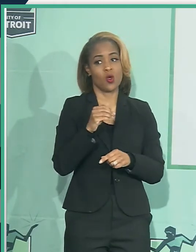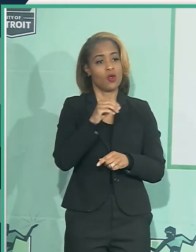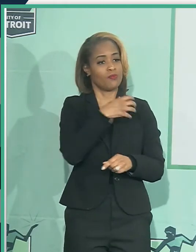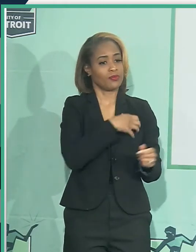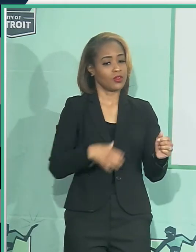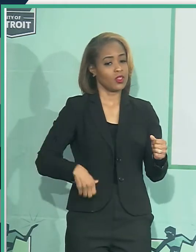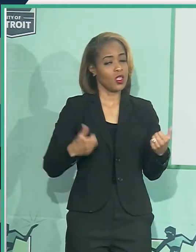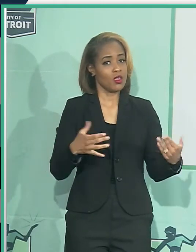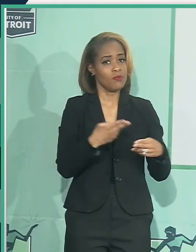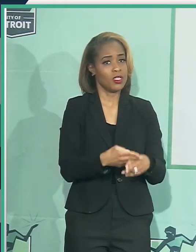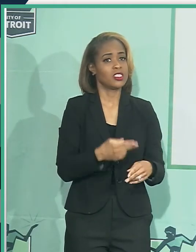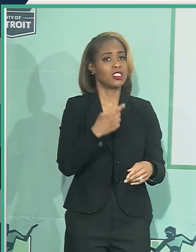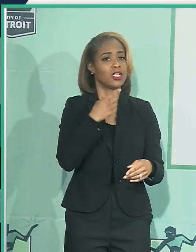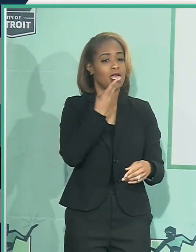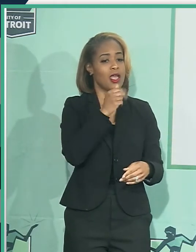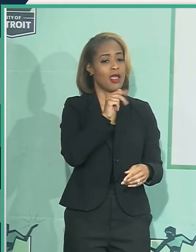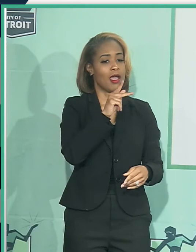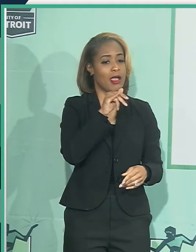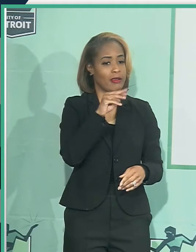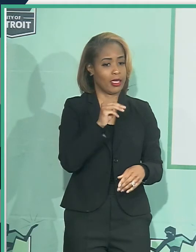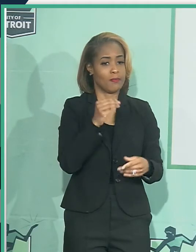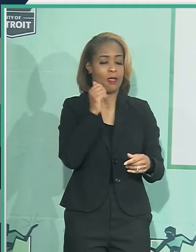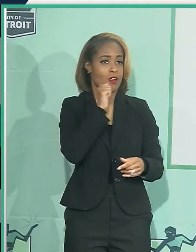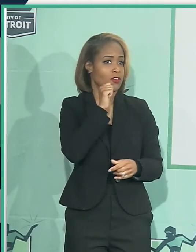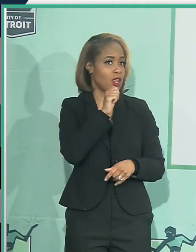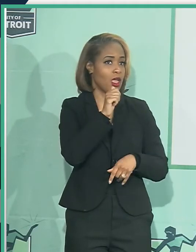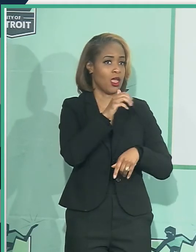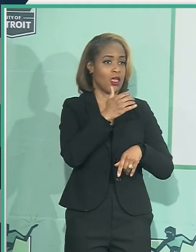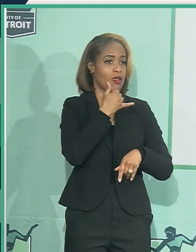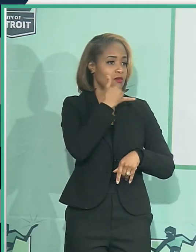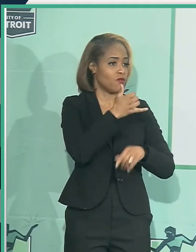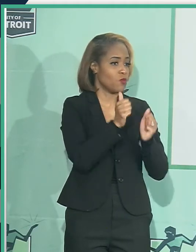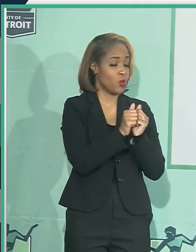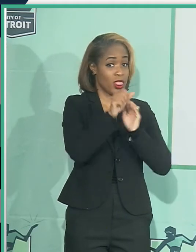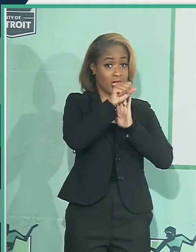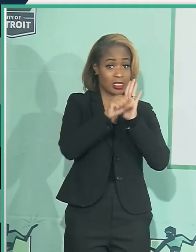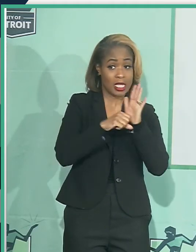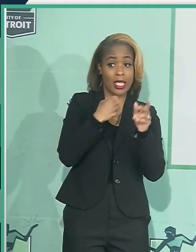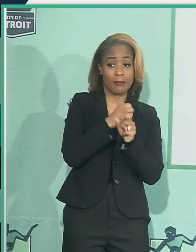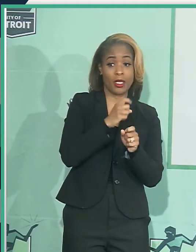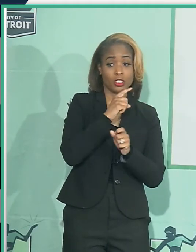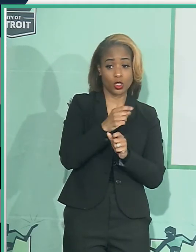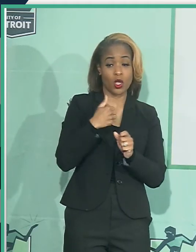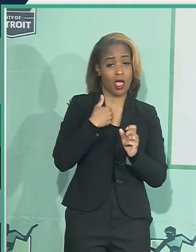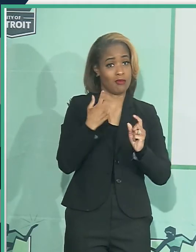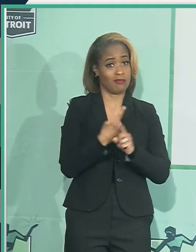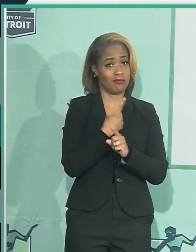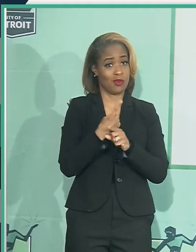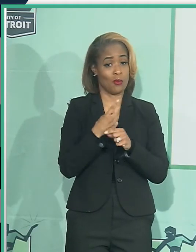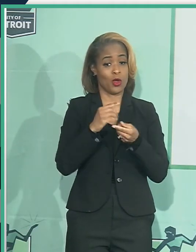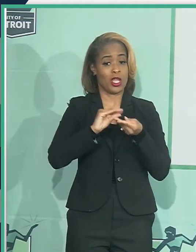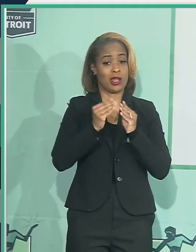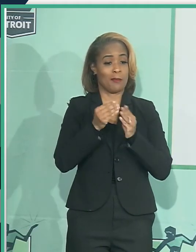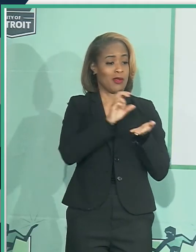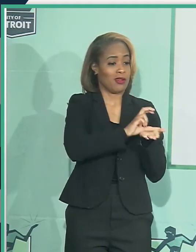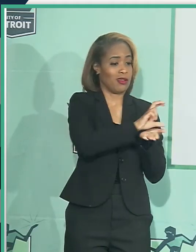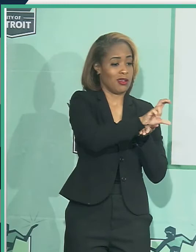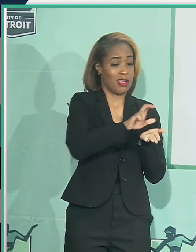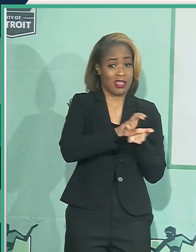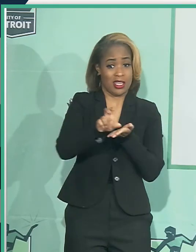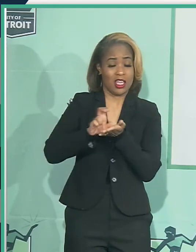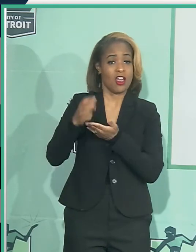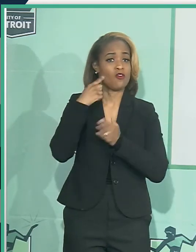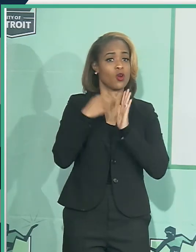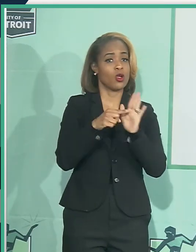how every day Hakeem is on the call with the state, making sure that we are getting the appropriate allocation. So for example,